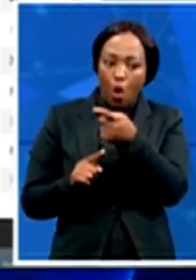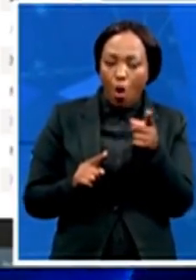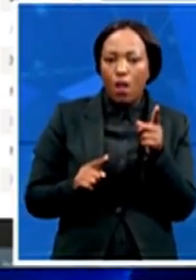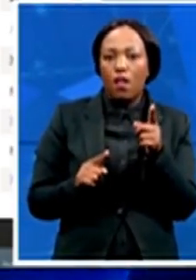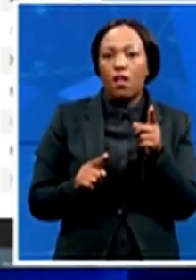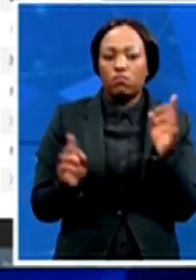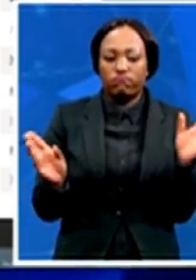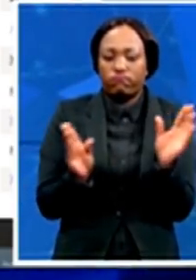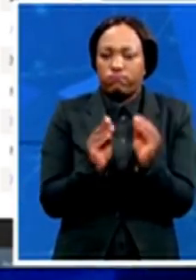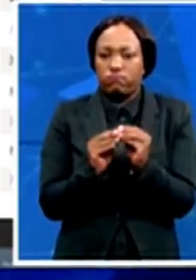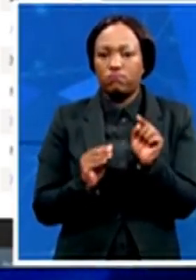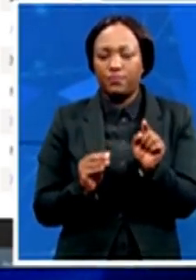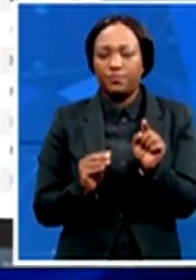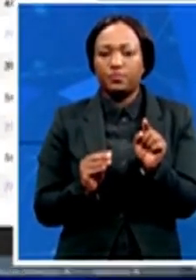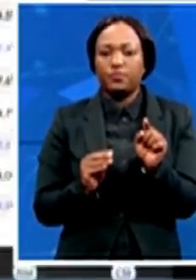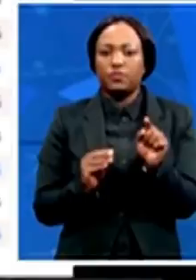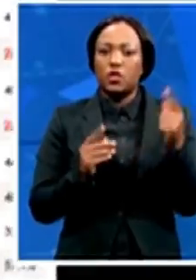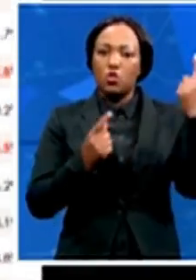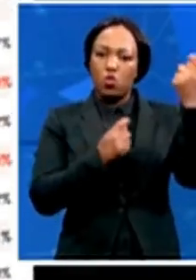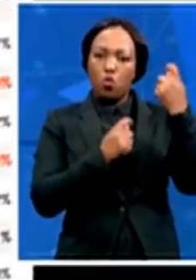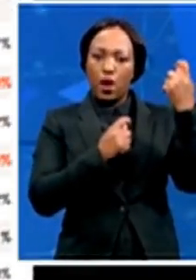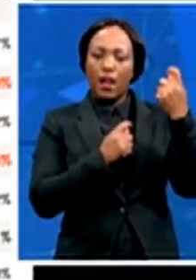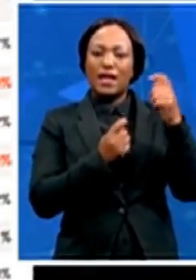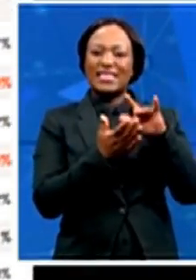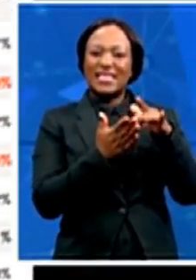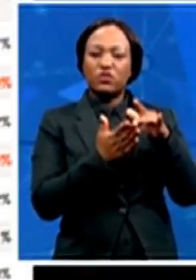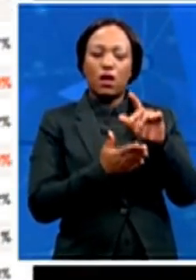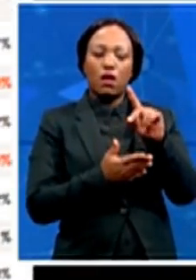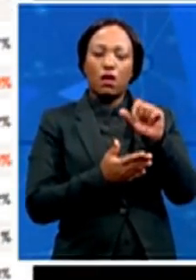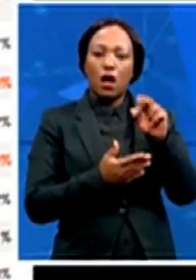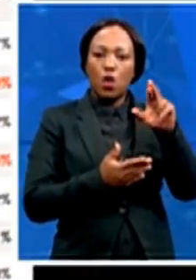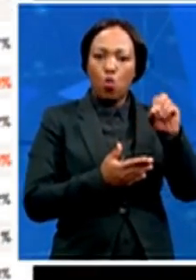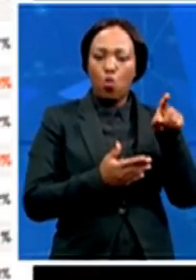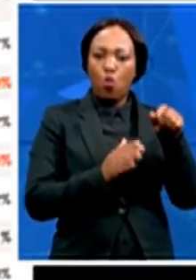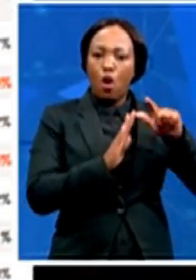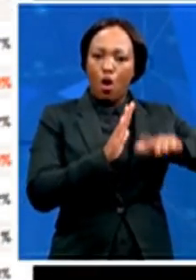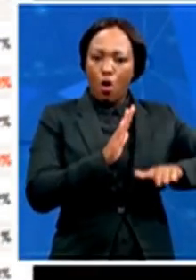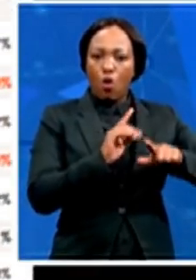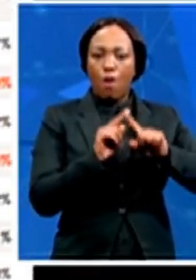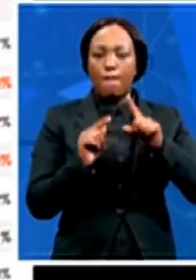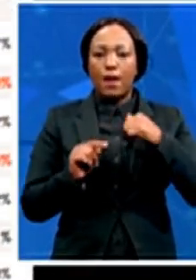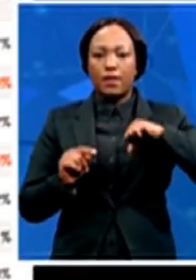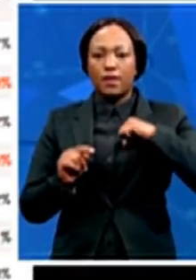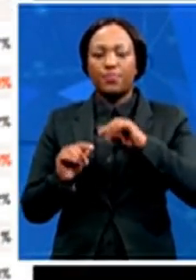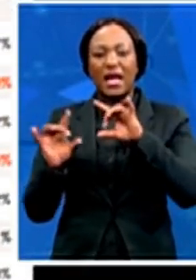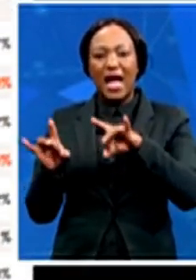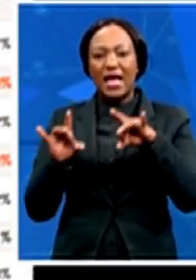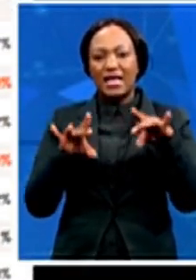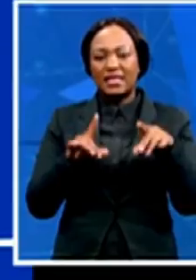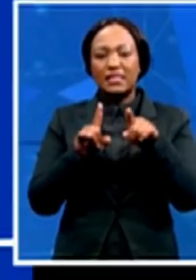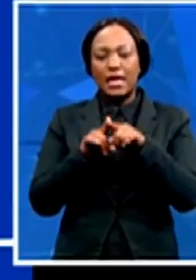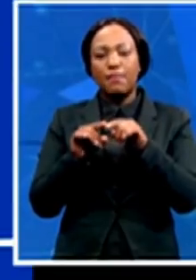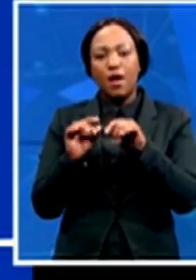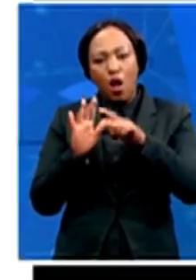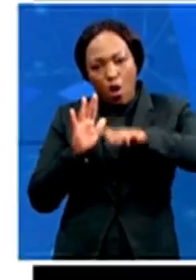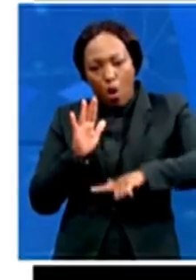Central Karoo is still the lowest of all the rural districts. And if you come to the metro, Khayelitsha and Mitchells Plain is still the lowest for everybody vaccinated in the different age